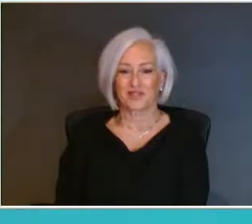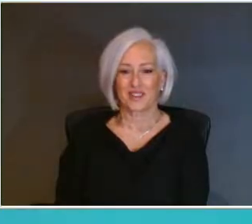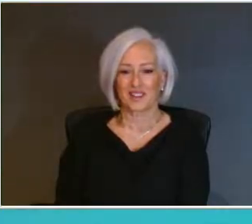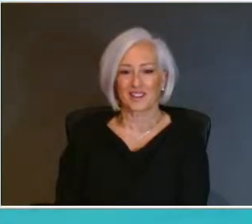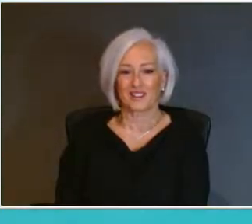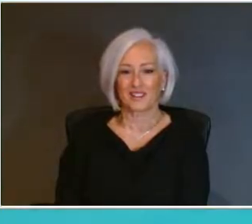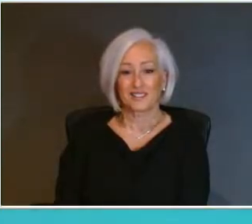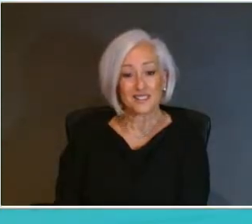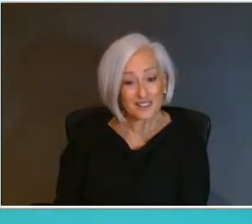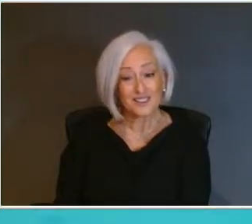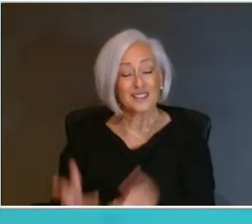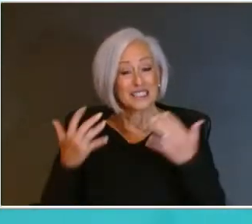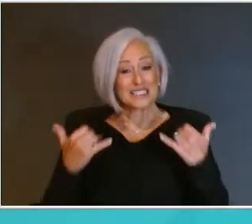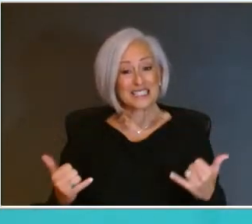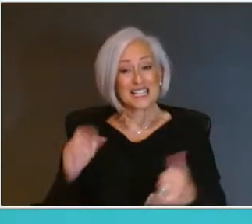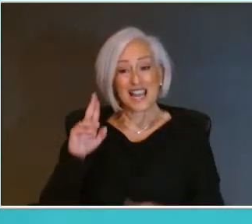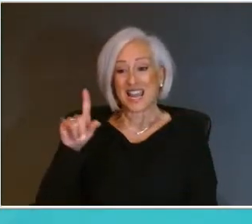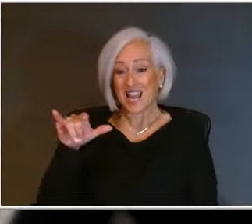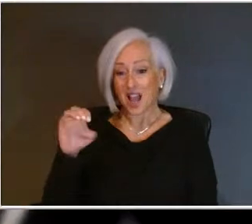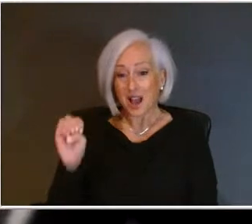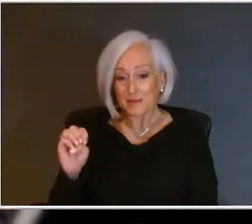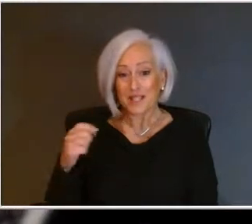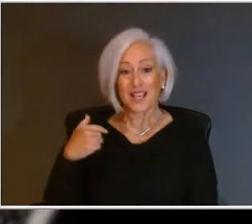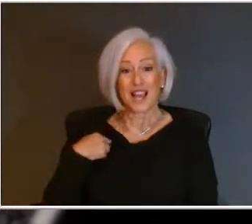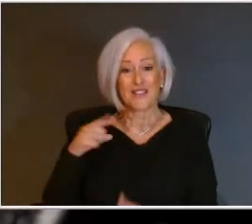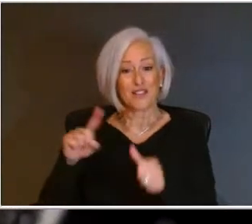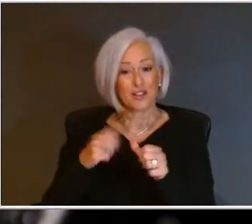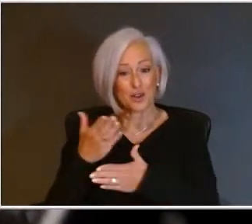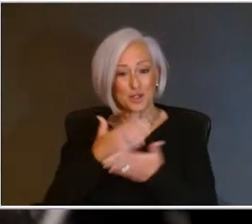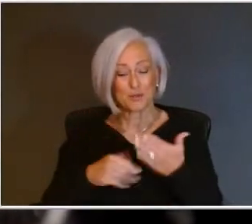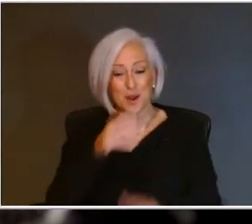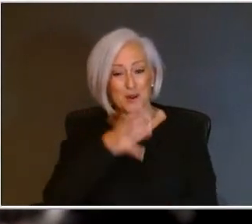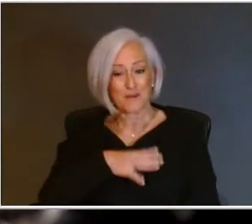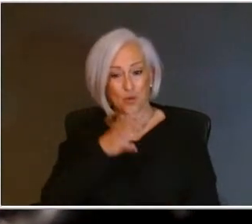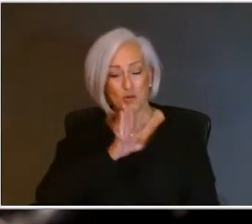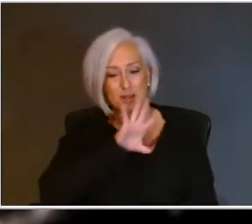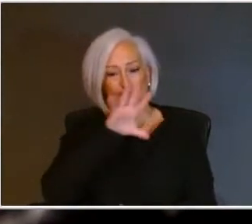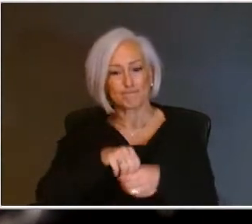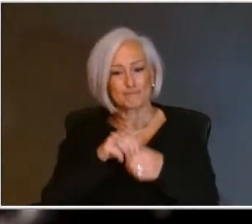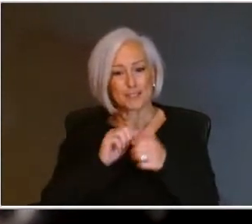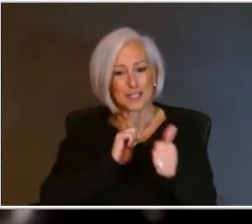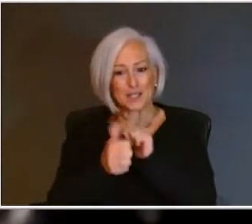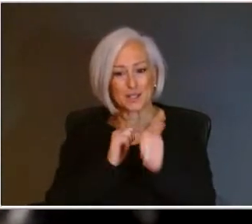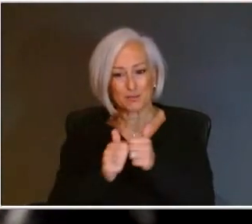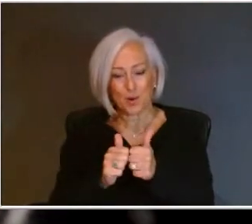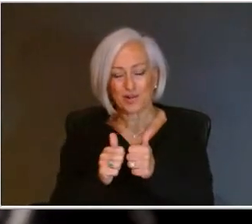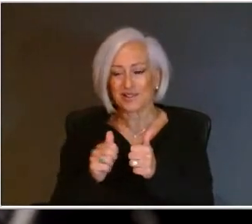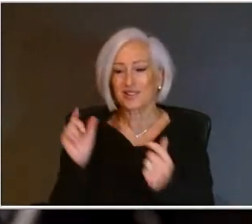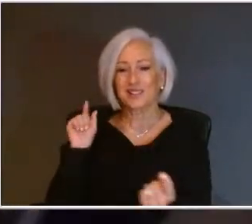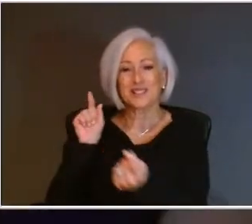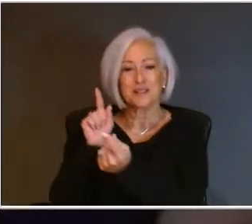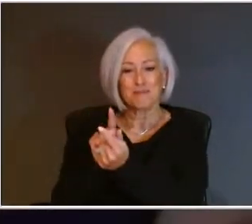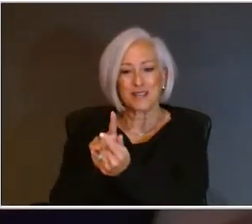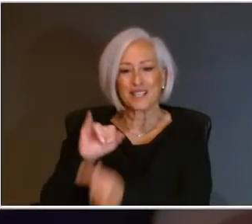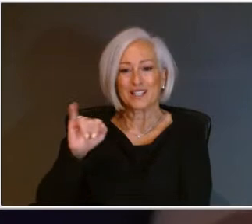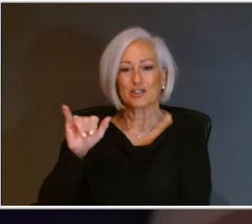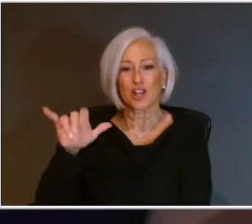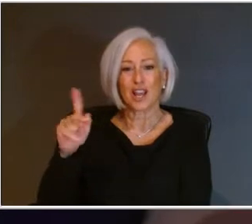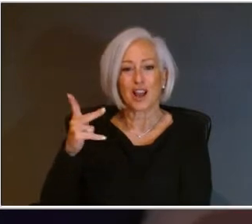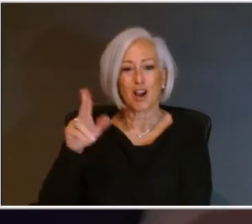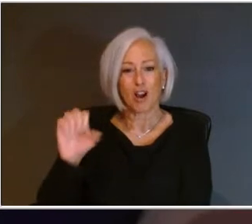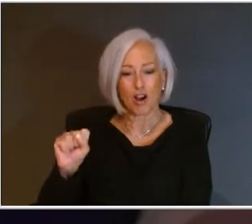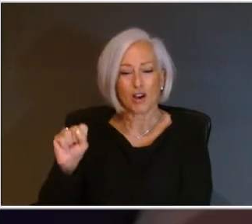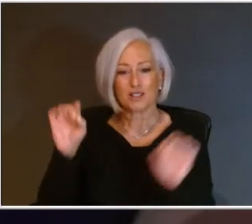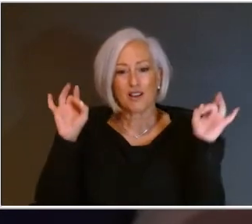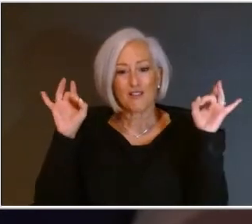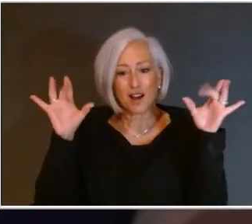Coming up on today's update, the first installment of our Women in Sports series. Meet a Jayhawks volleyball player and a sports psychologist